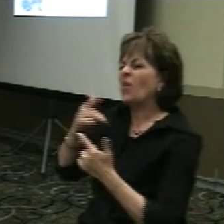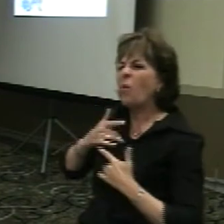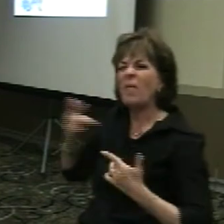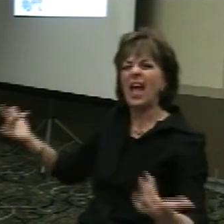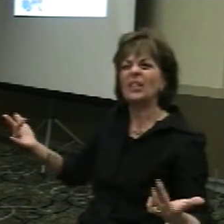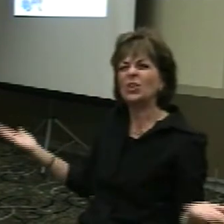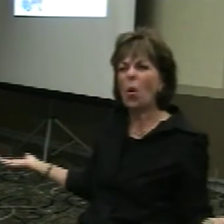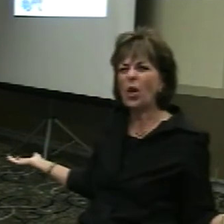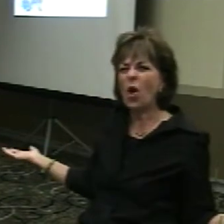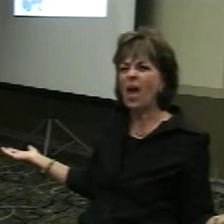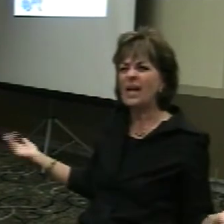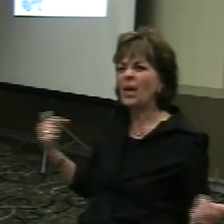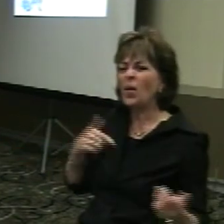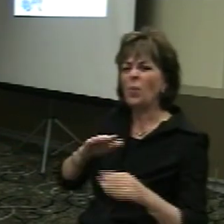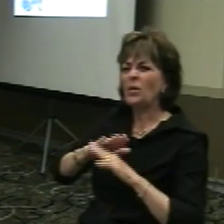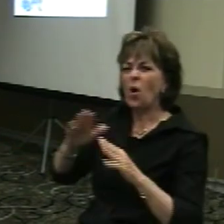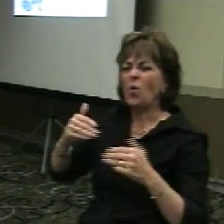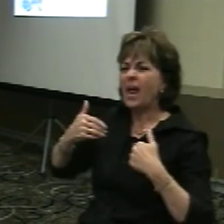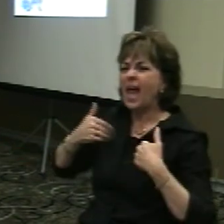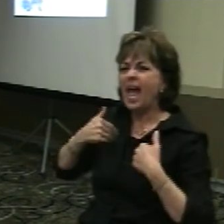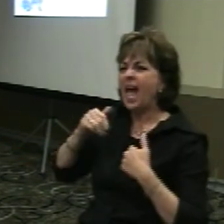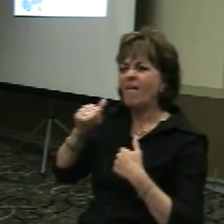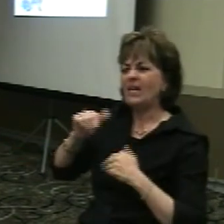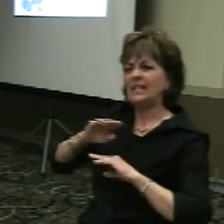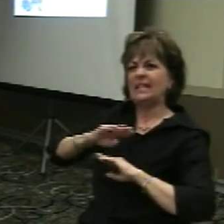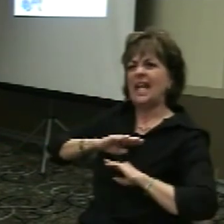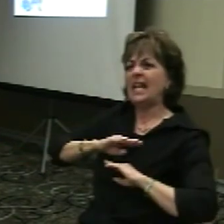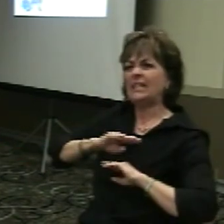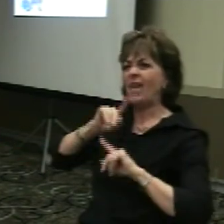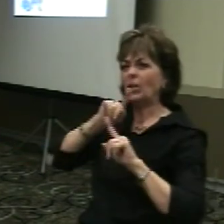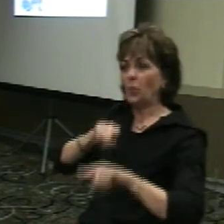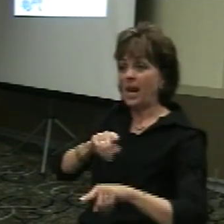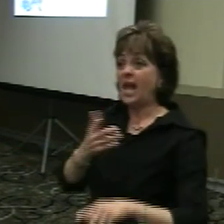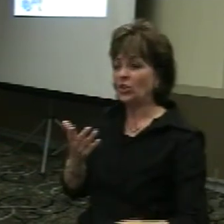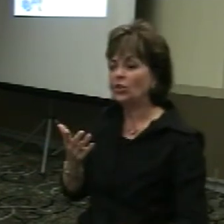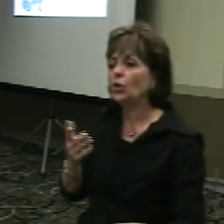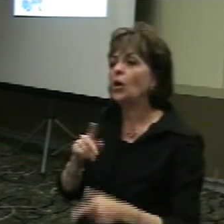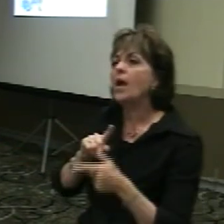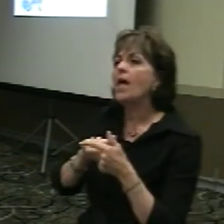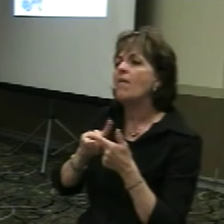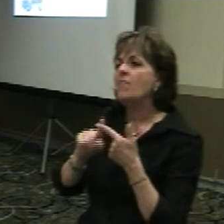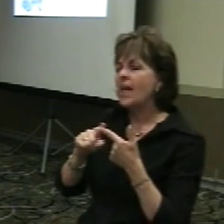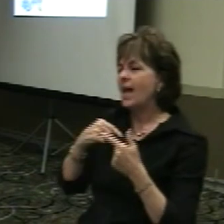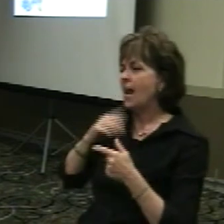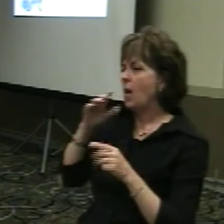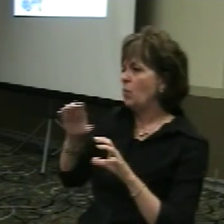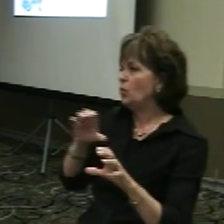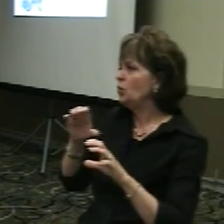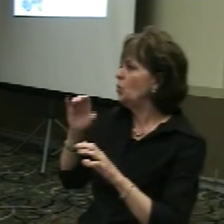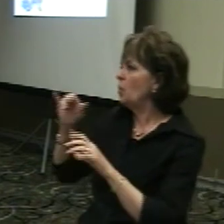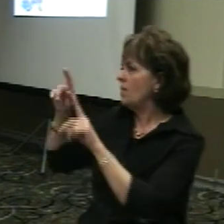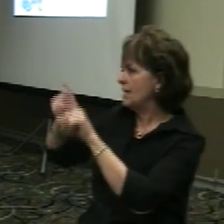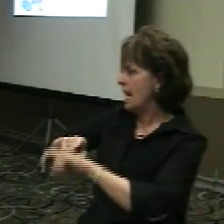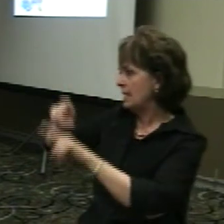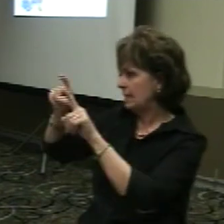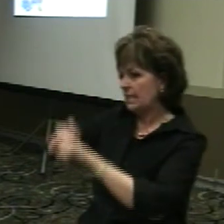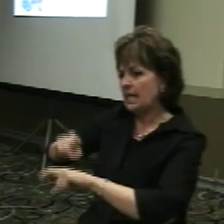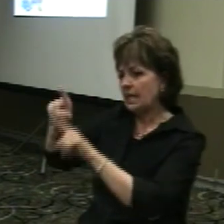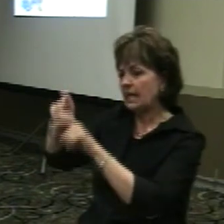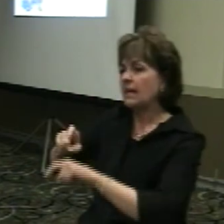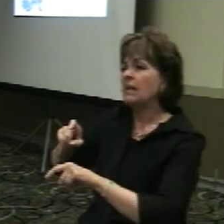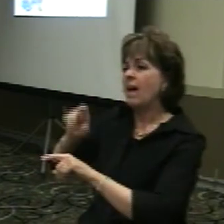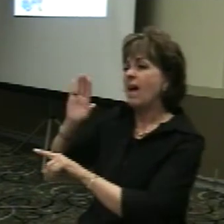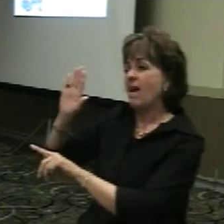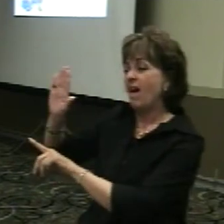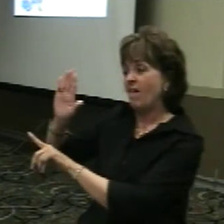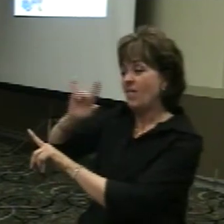going on here? We don't have a satisfactory answer. Then I would do the testing of the